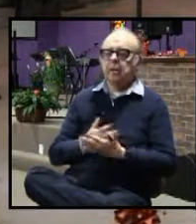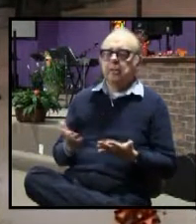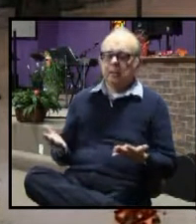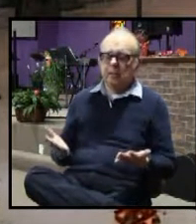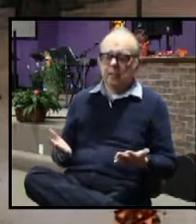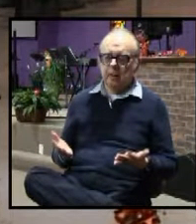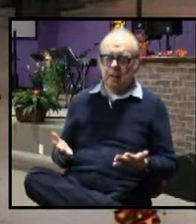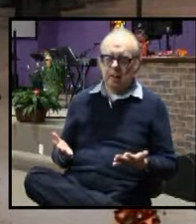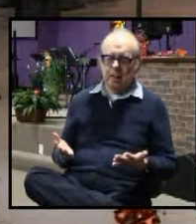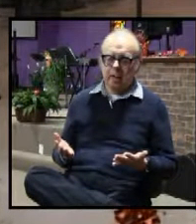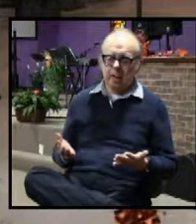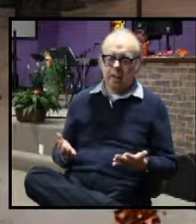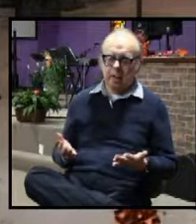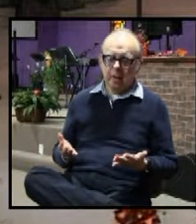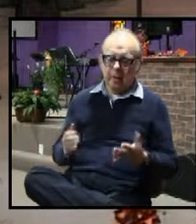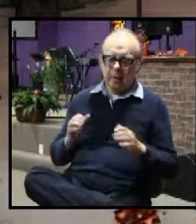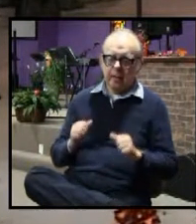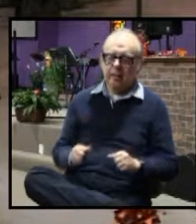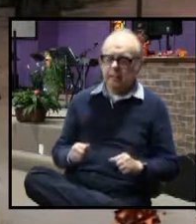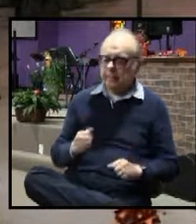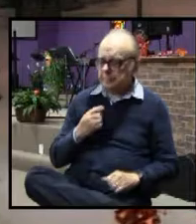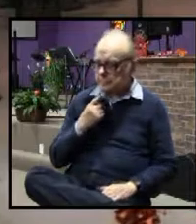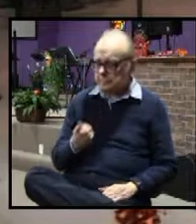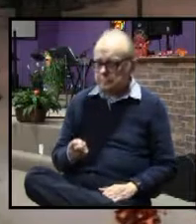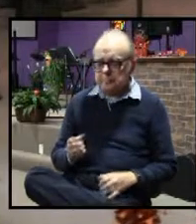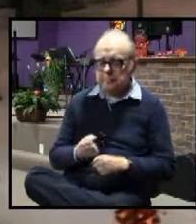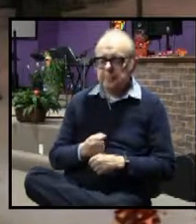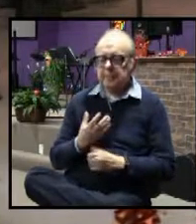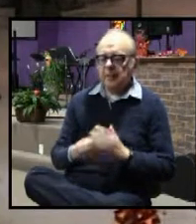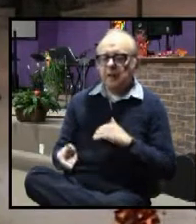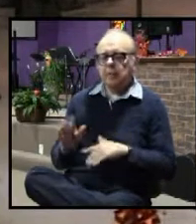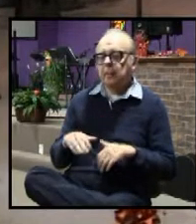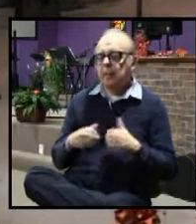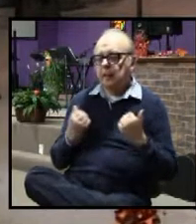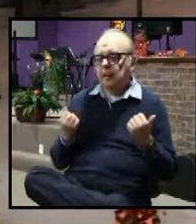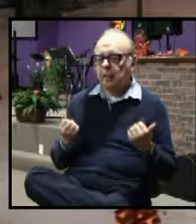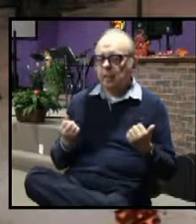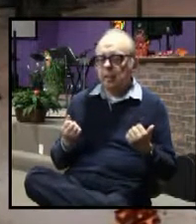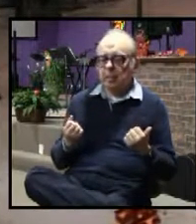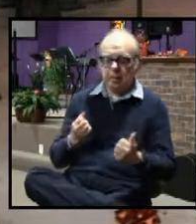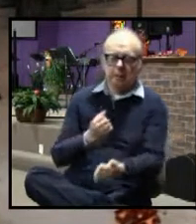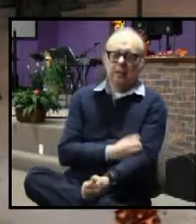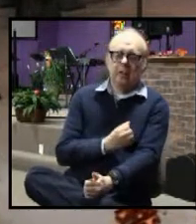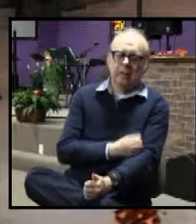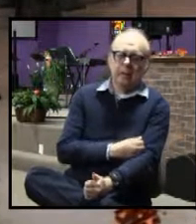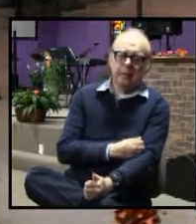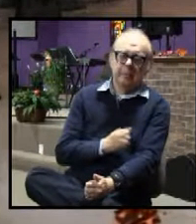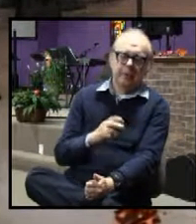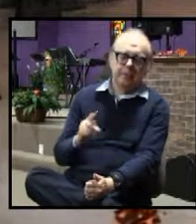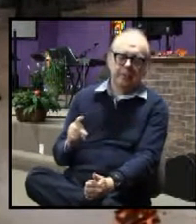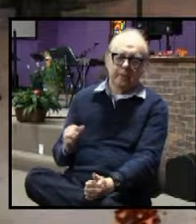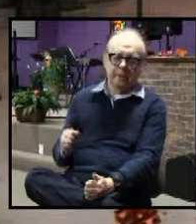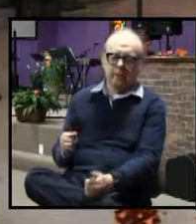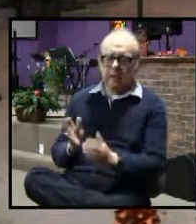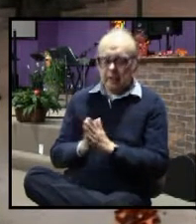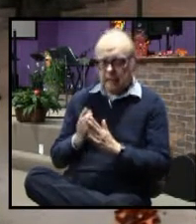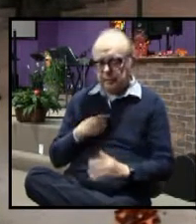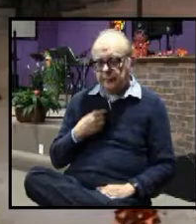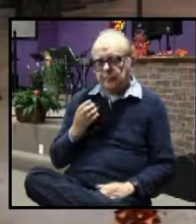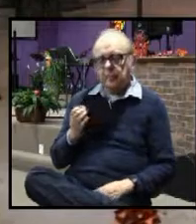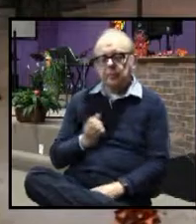everything that he could possibly, and do everything that he possibly said so I could make it out of there alive. I had drugs in my apartment that night,